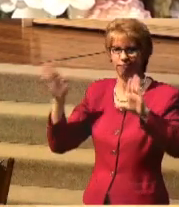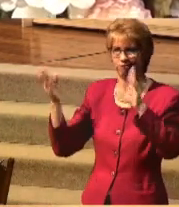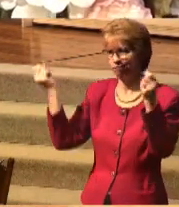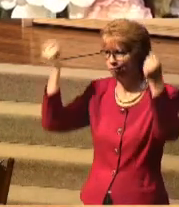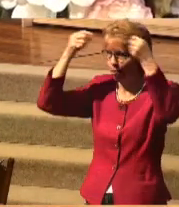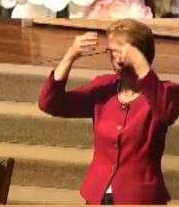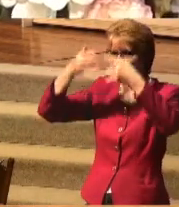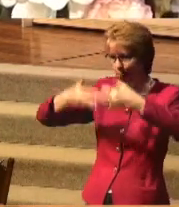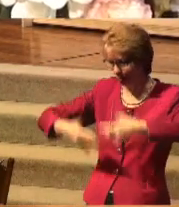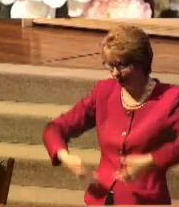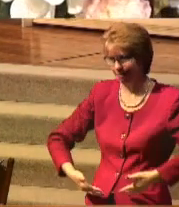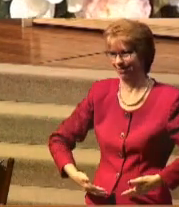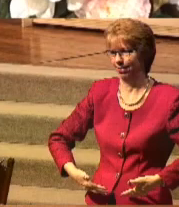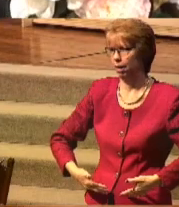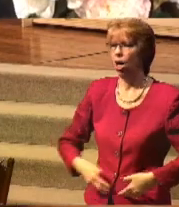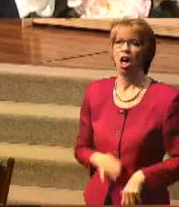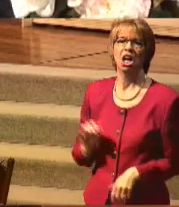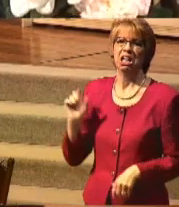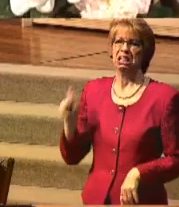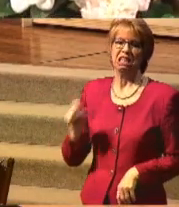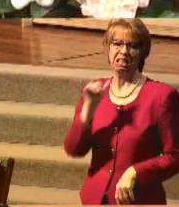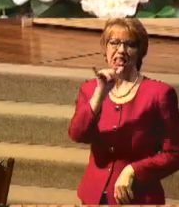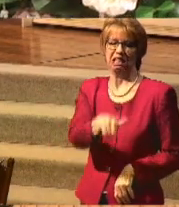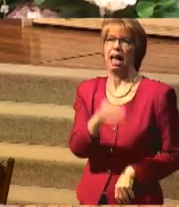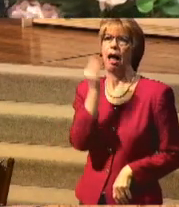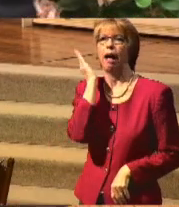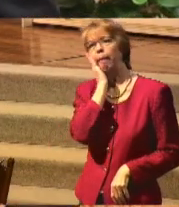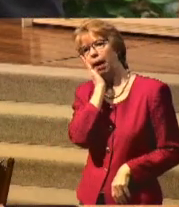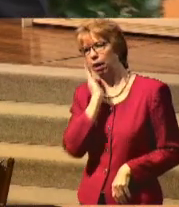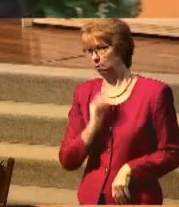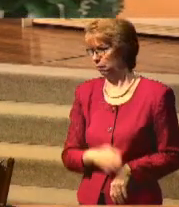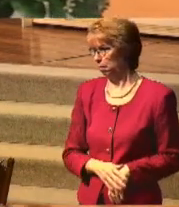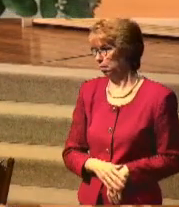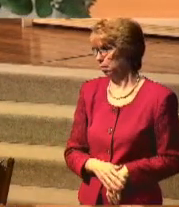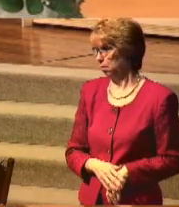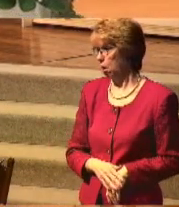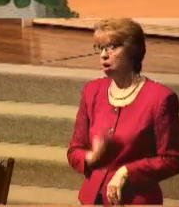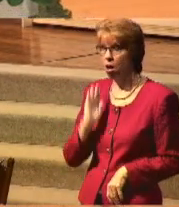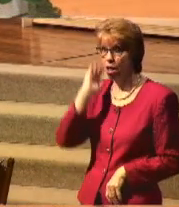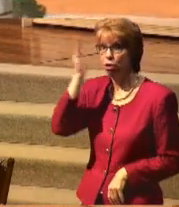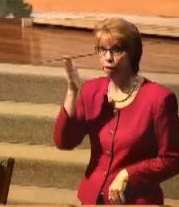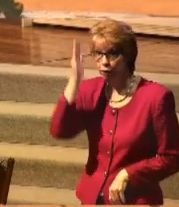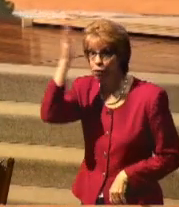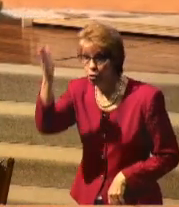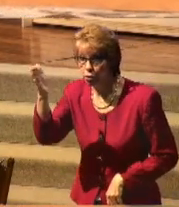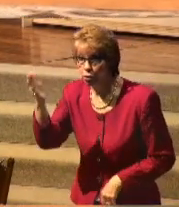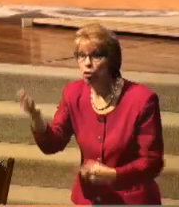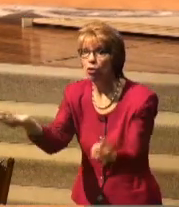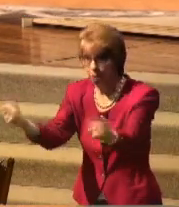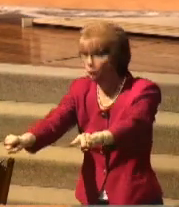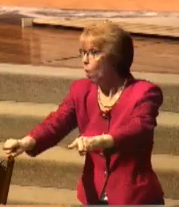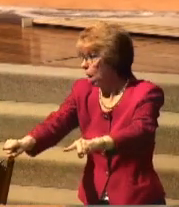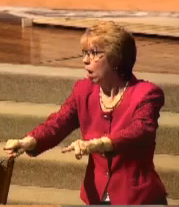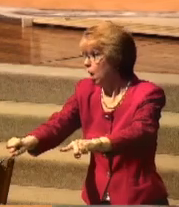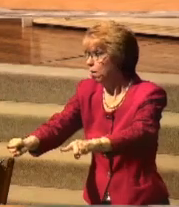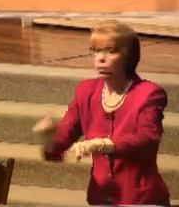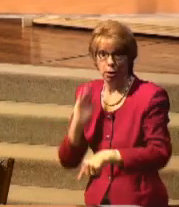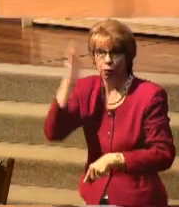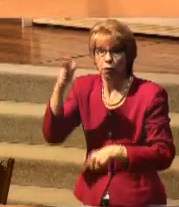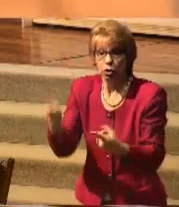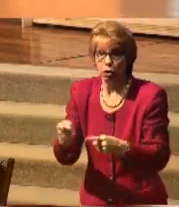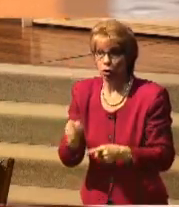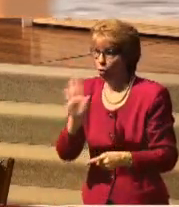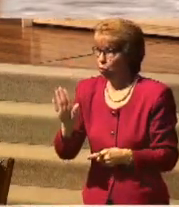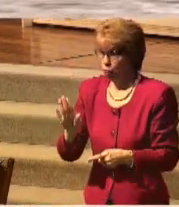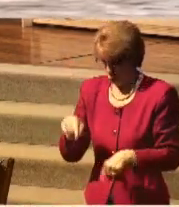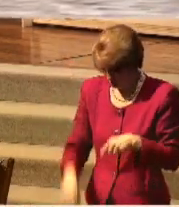all that kind of thing. You just need to stay in bed. There will come a day when that will be true. There'll come a day that your legs won't